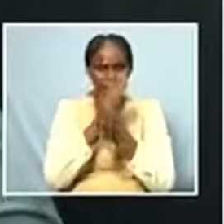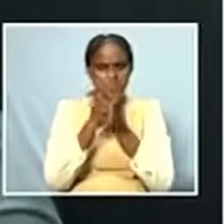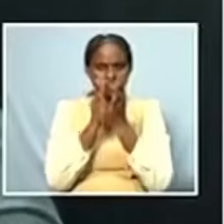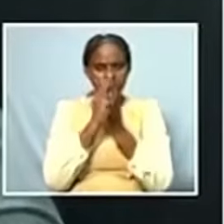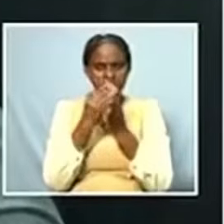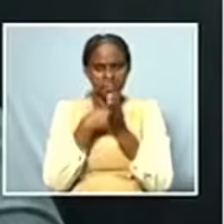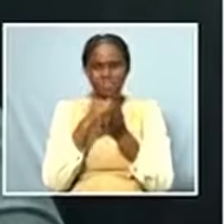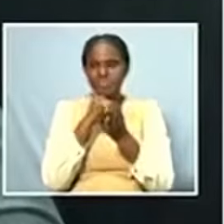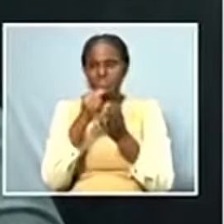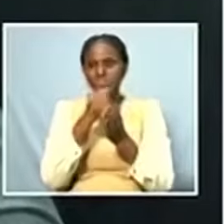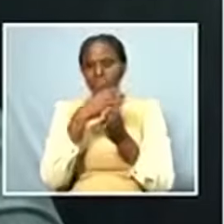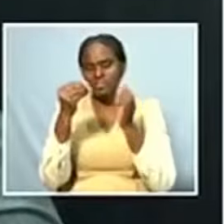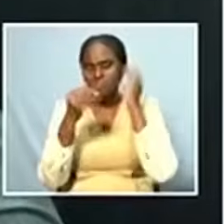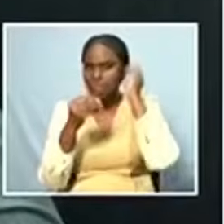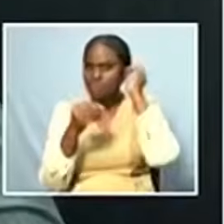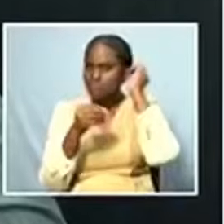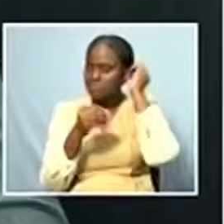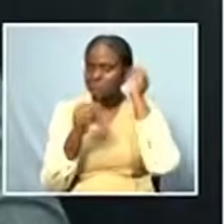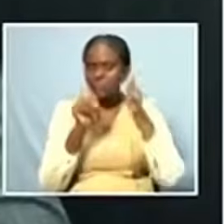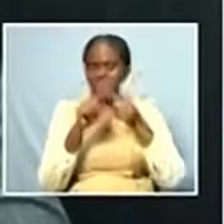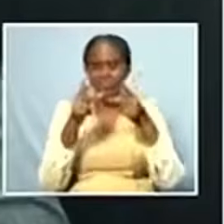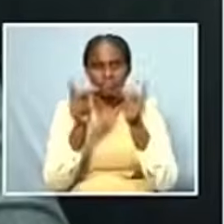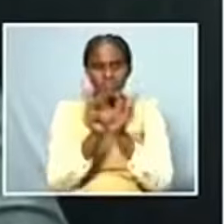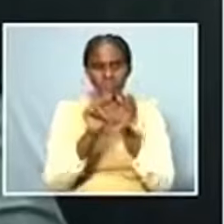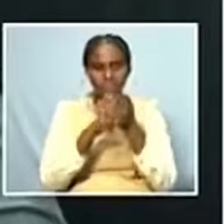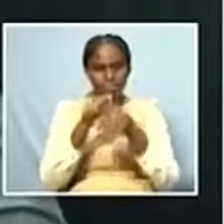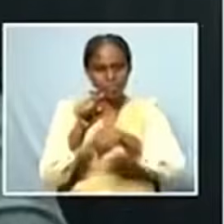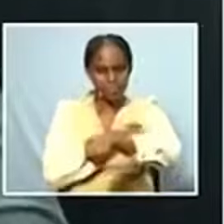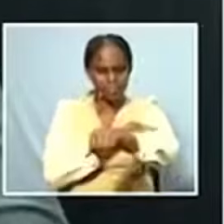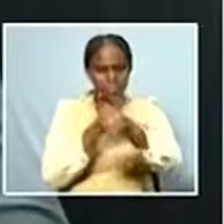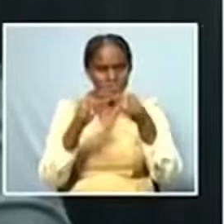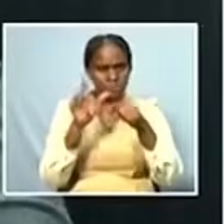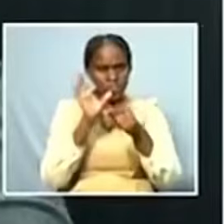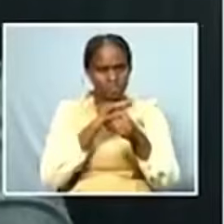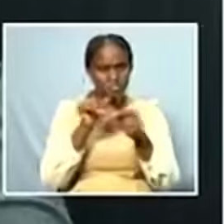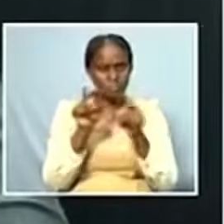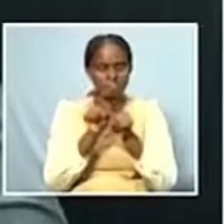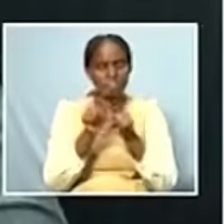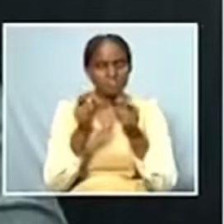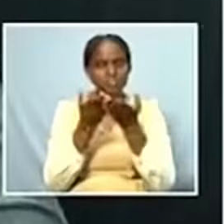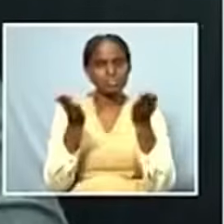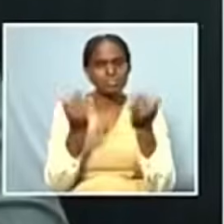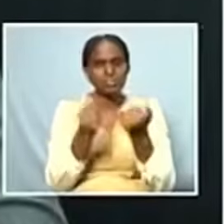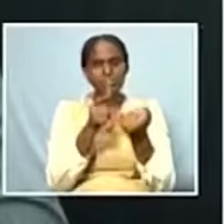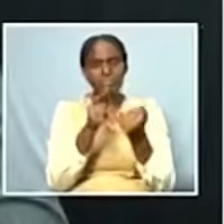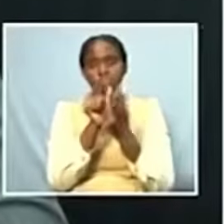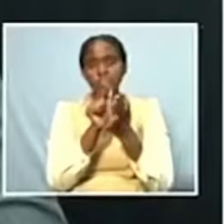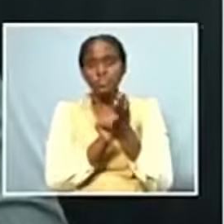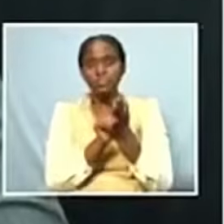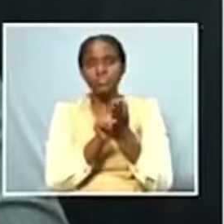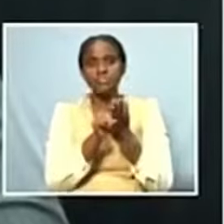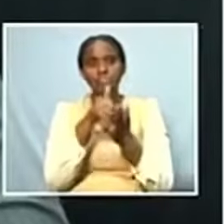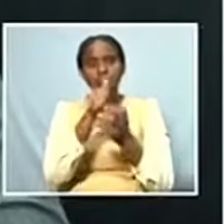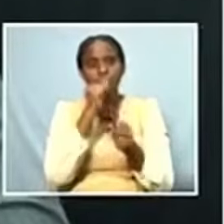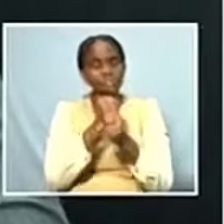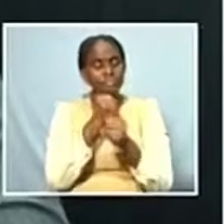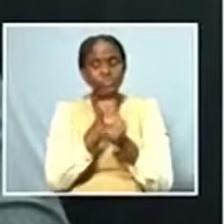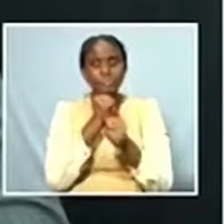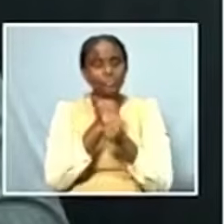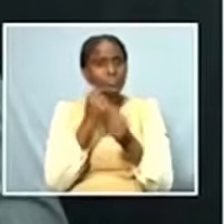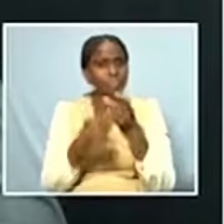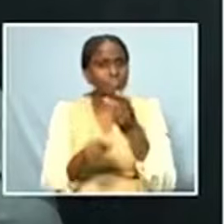haven't gone to the site? How long did it take? And where was legal? What is it that they were doing?